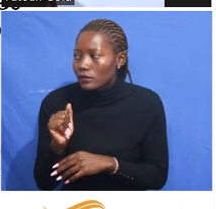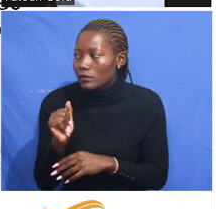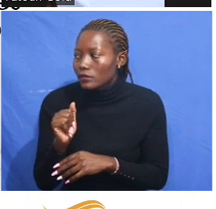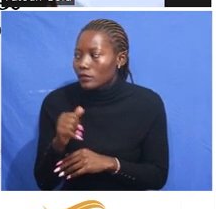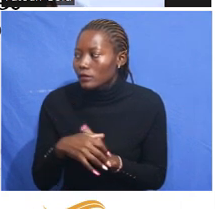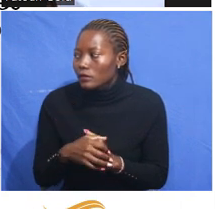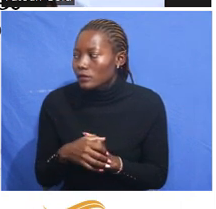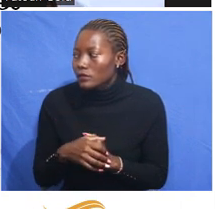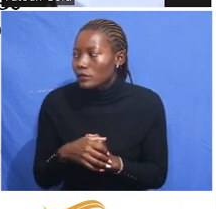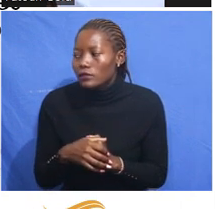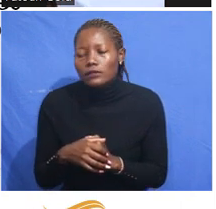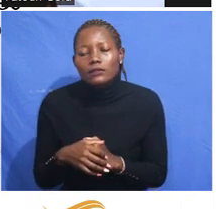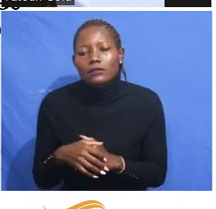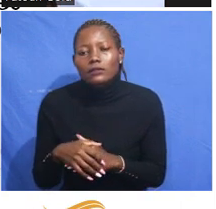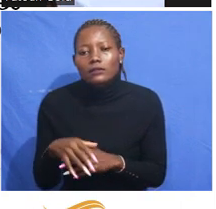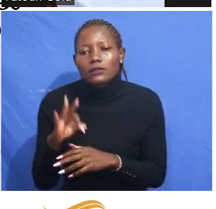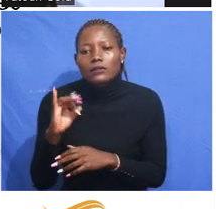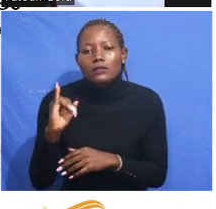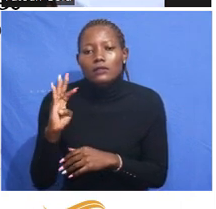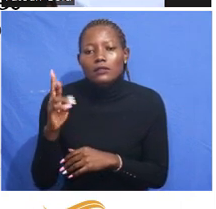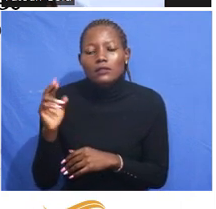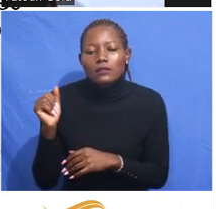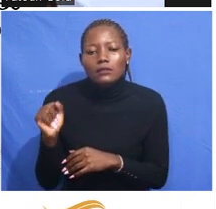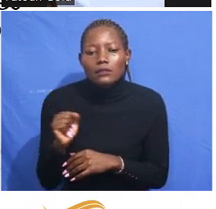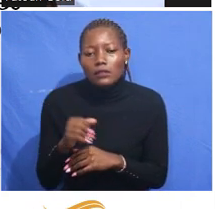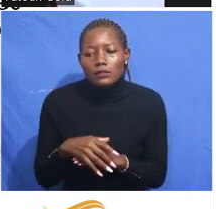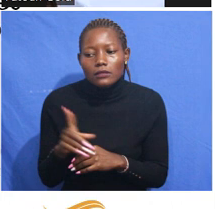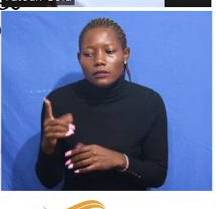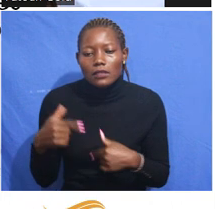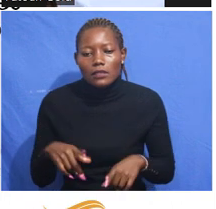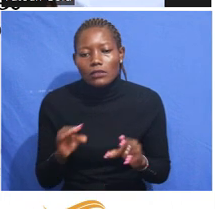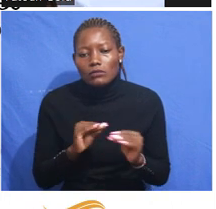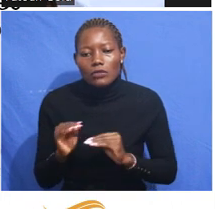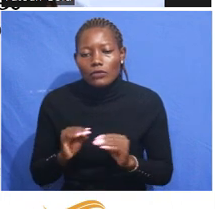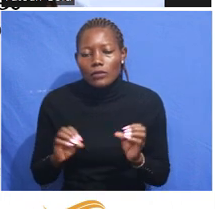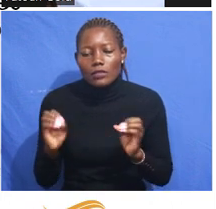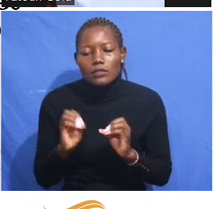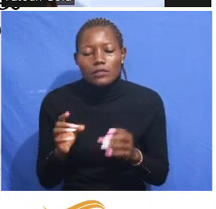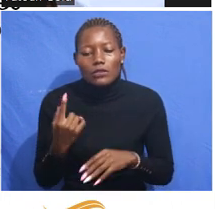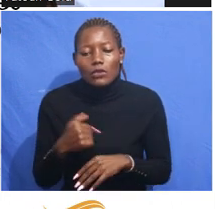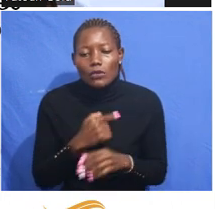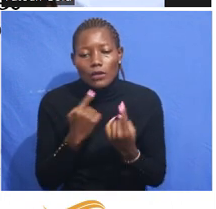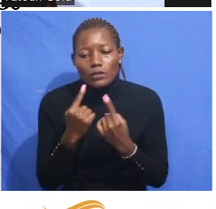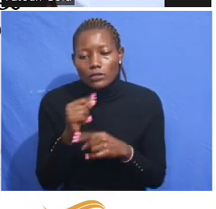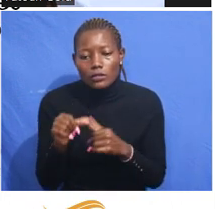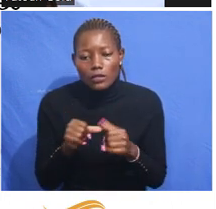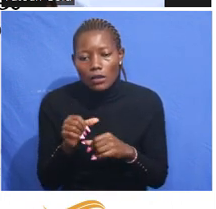fibrous joint. And this is the type of joint that allows no movement at all. So we are talking about the joints in the